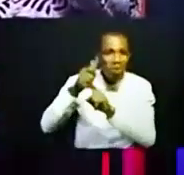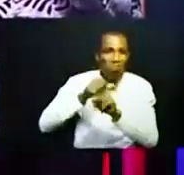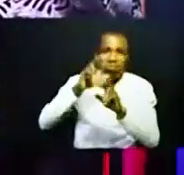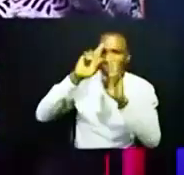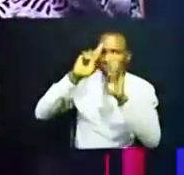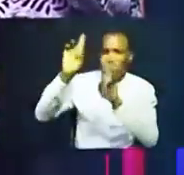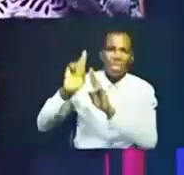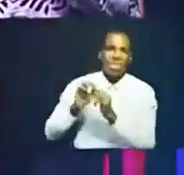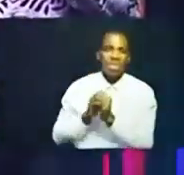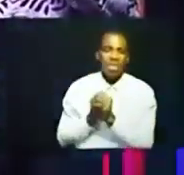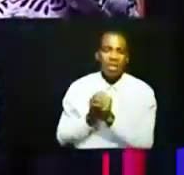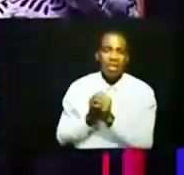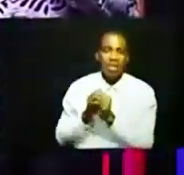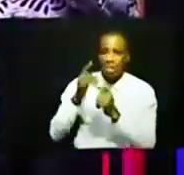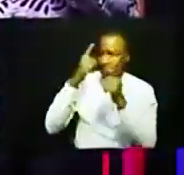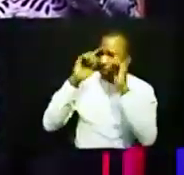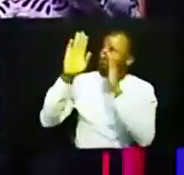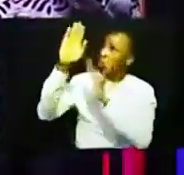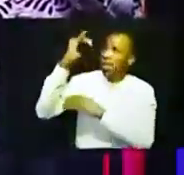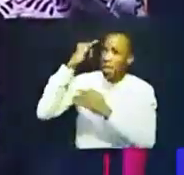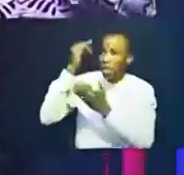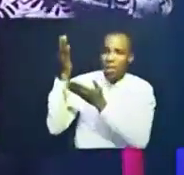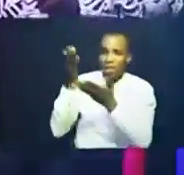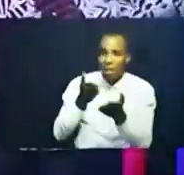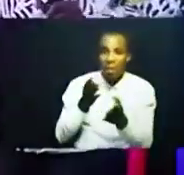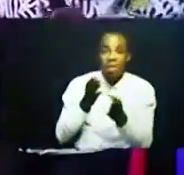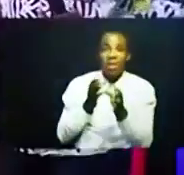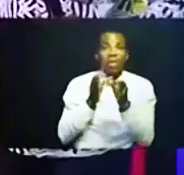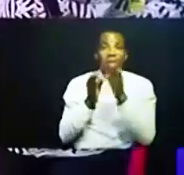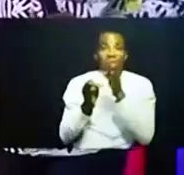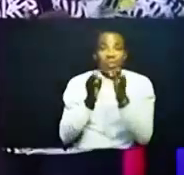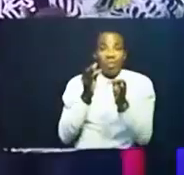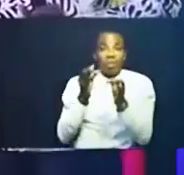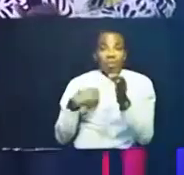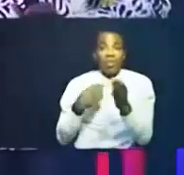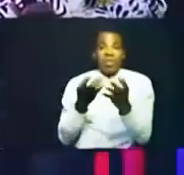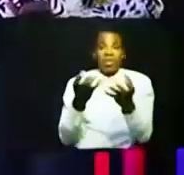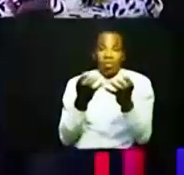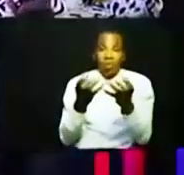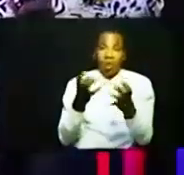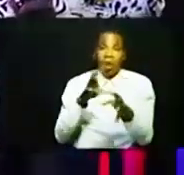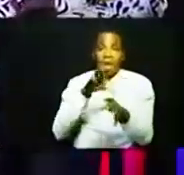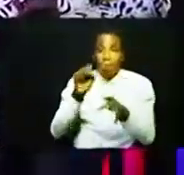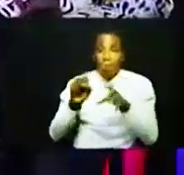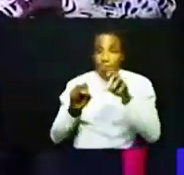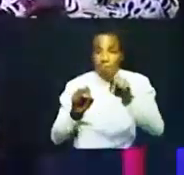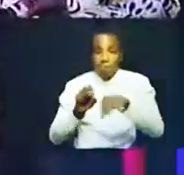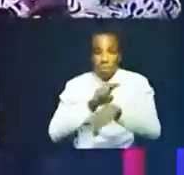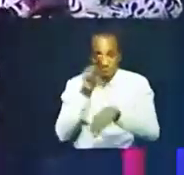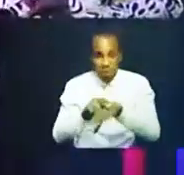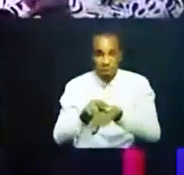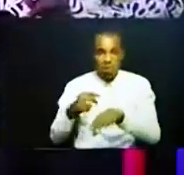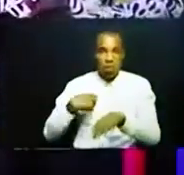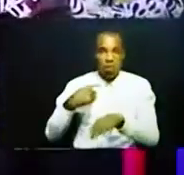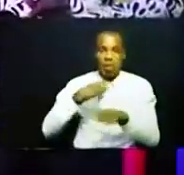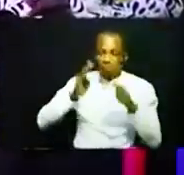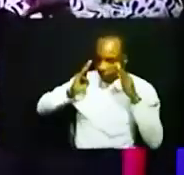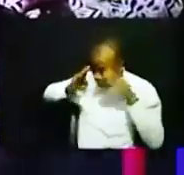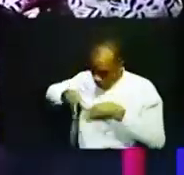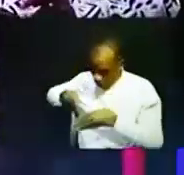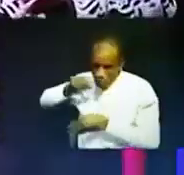to enter. They don't want to enter. If you really want to possess the nations, please, let us pay attention to